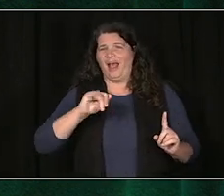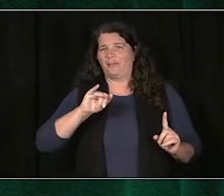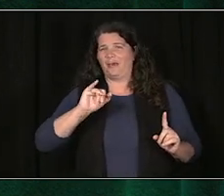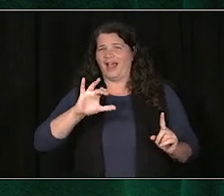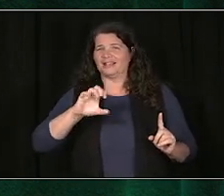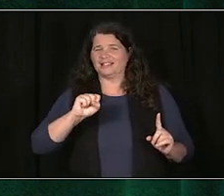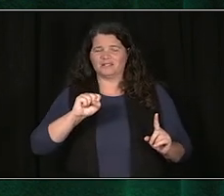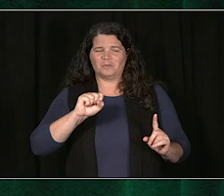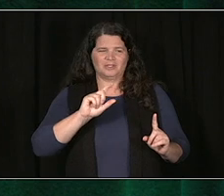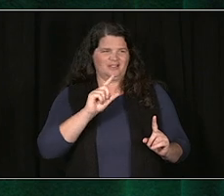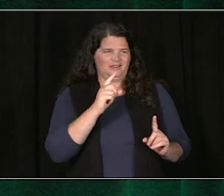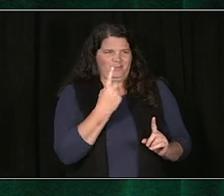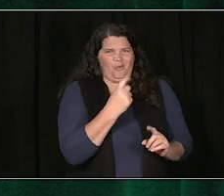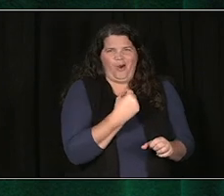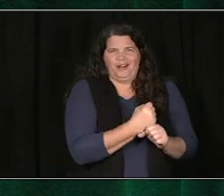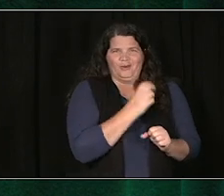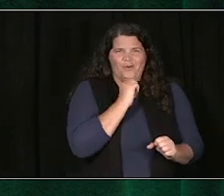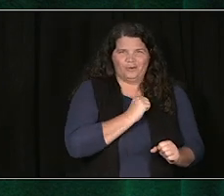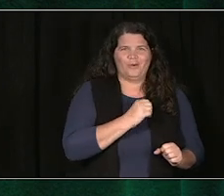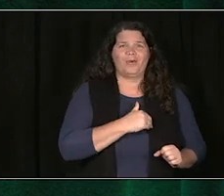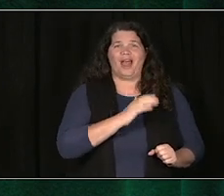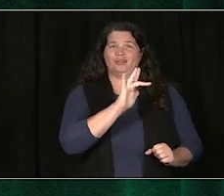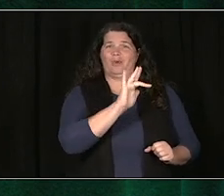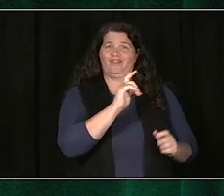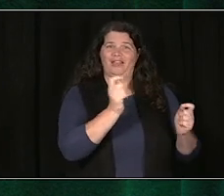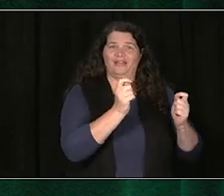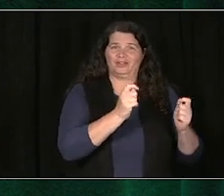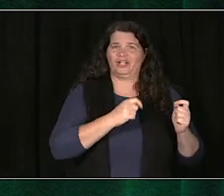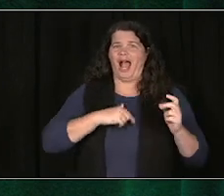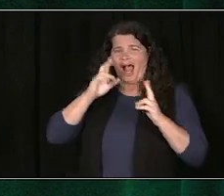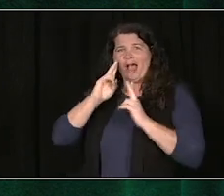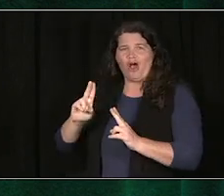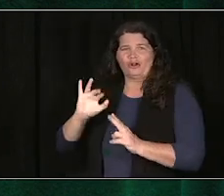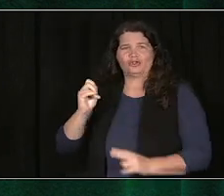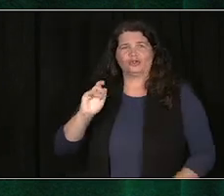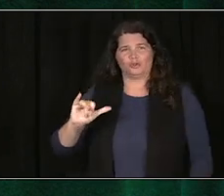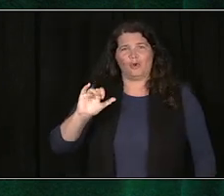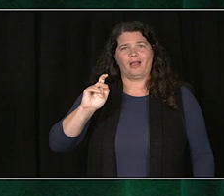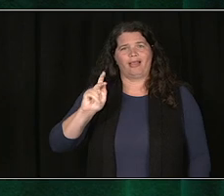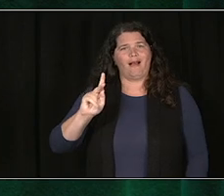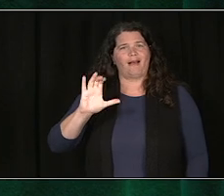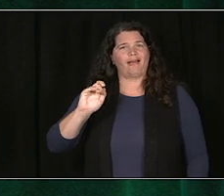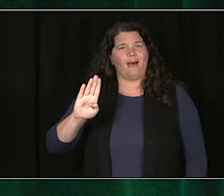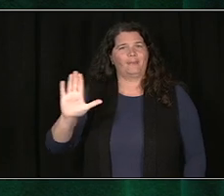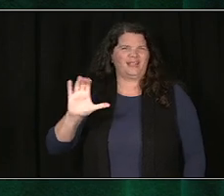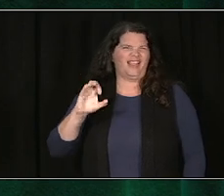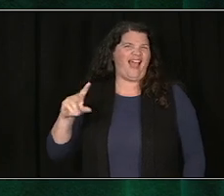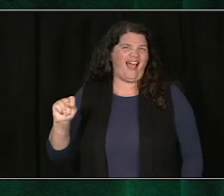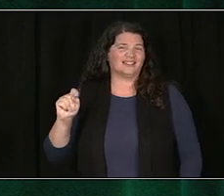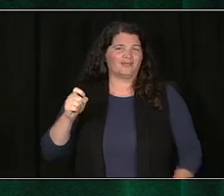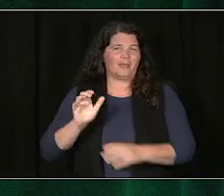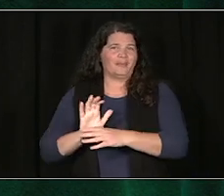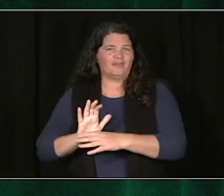when we had our 25th anniversary, I honored the Joy Luck Club cast because I felt it was really important to